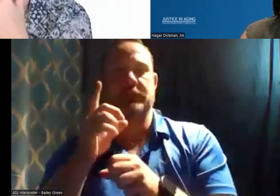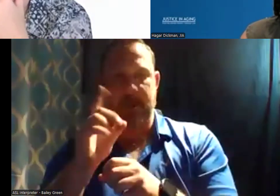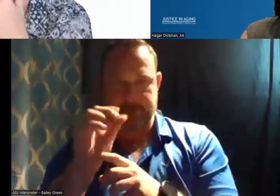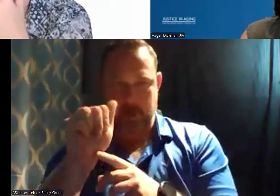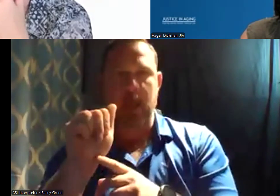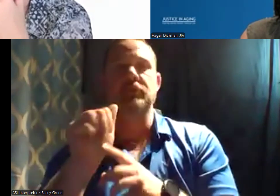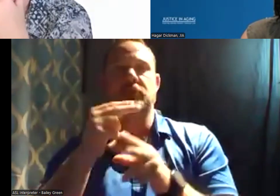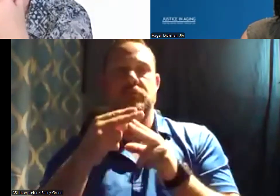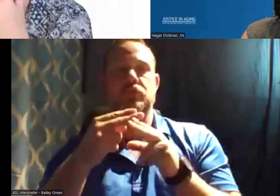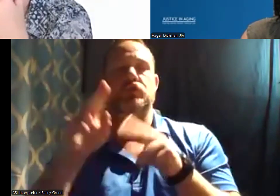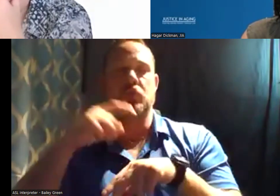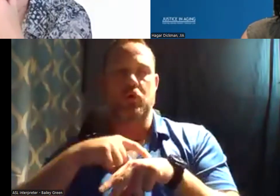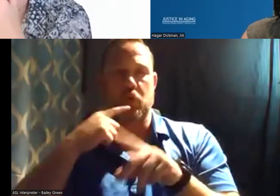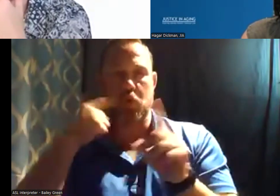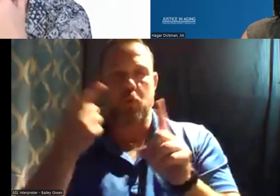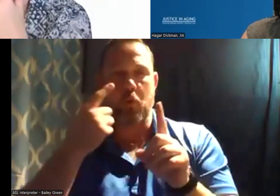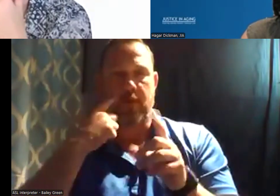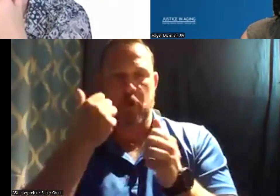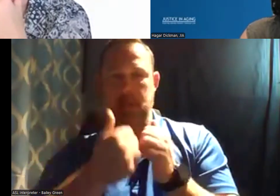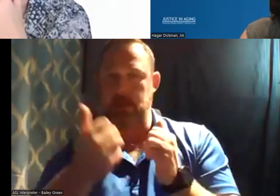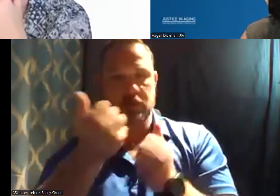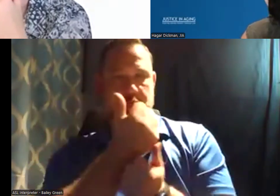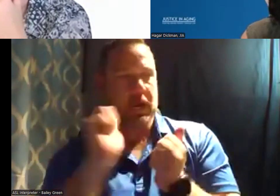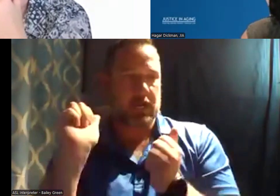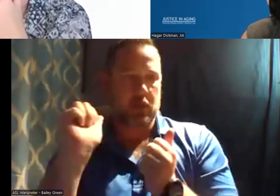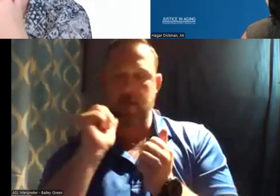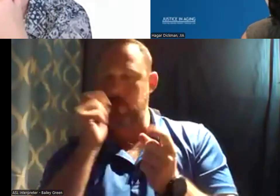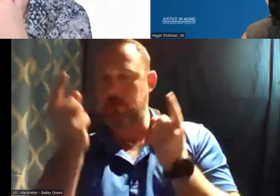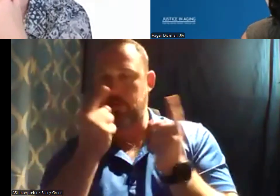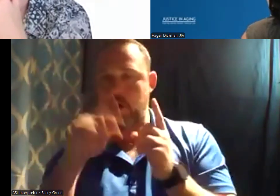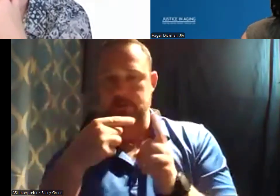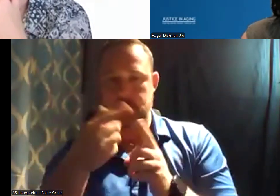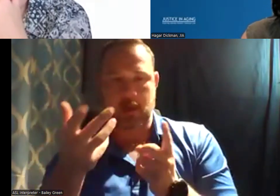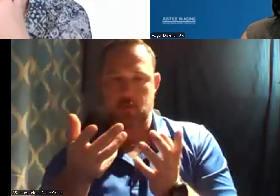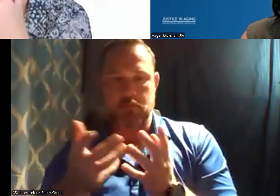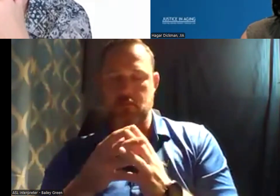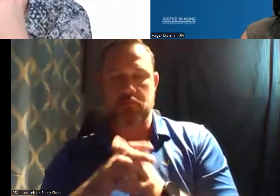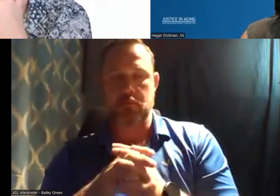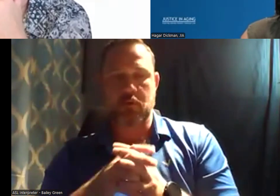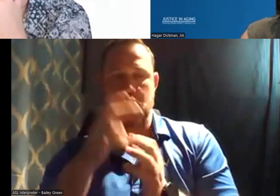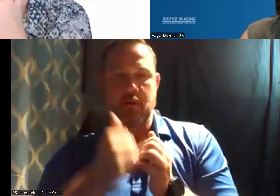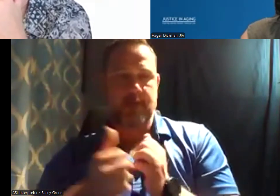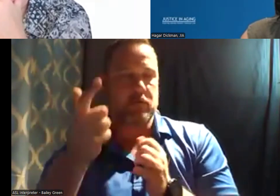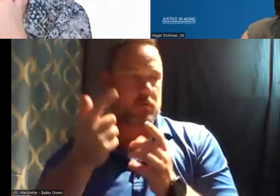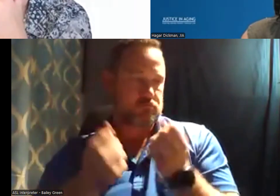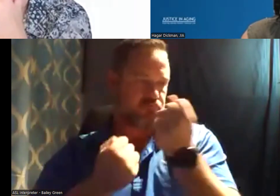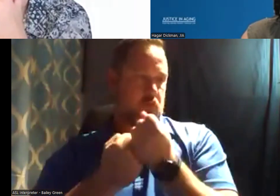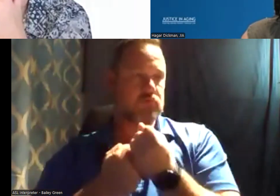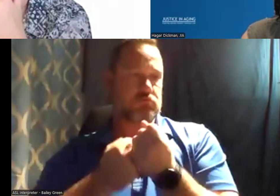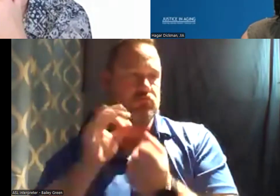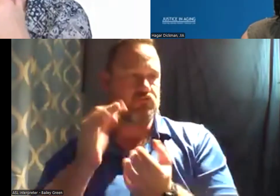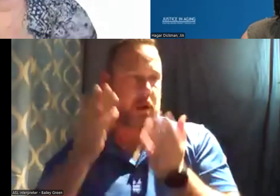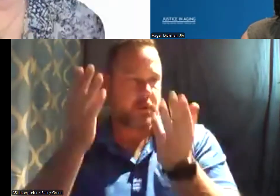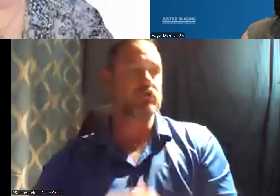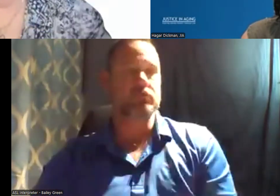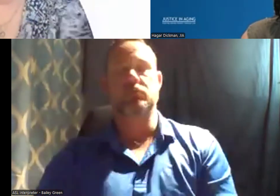as a short-term goal for each one. Does anybody else have any thoughts about that, or everybody feels supportive of that